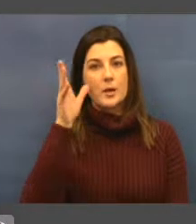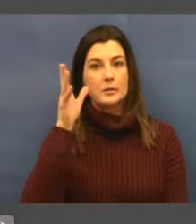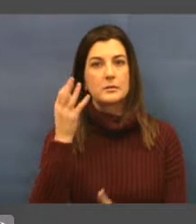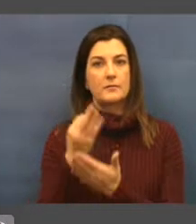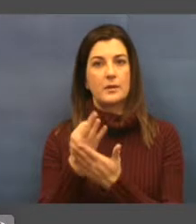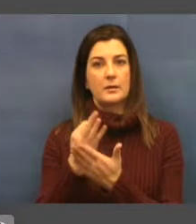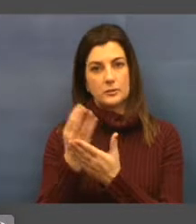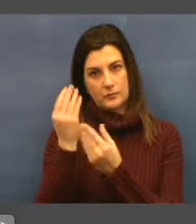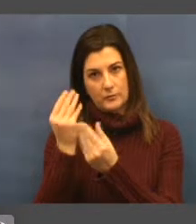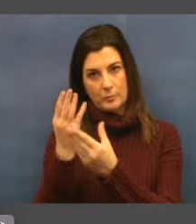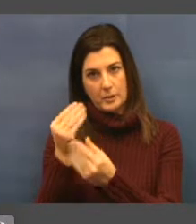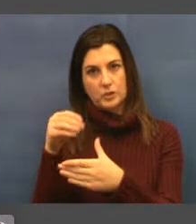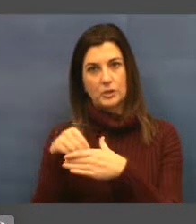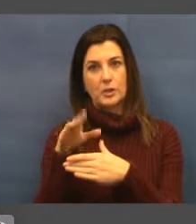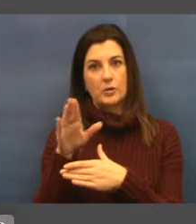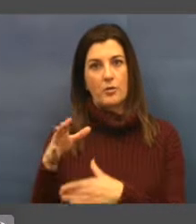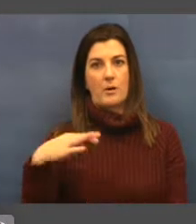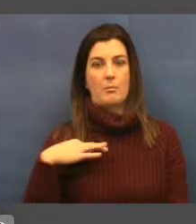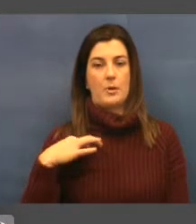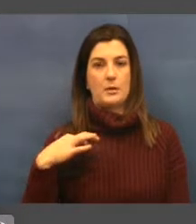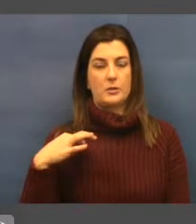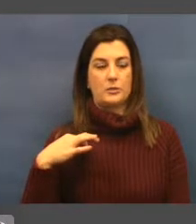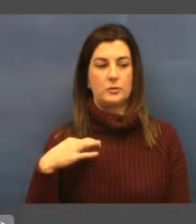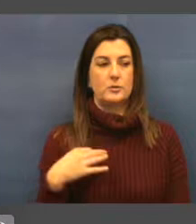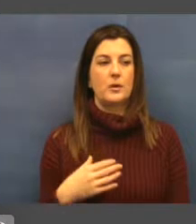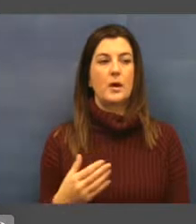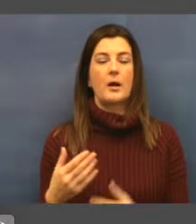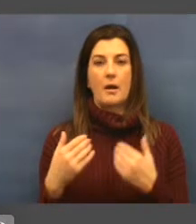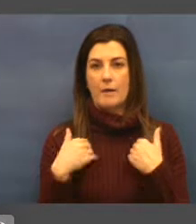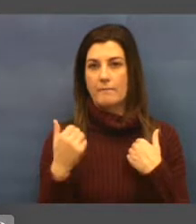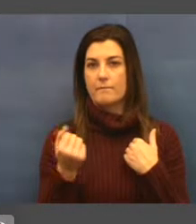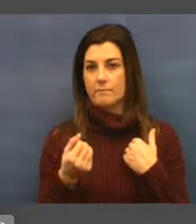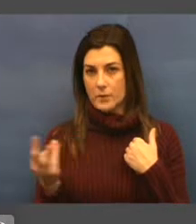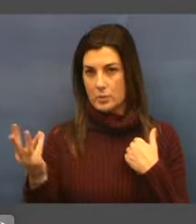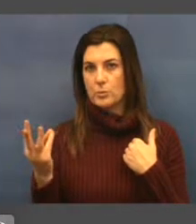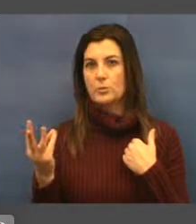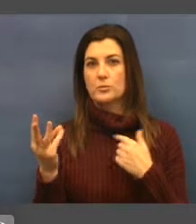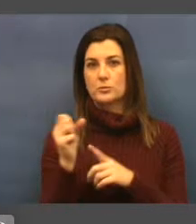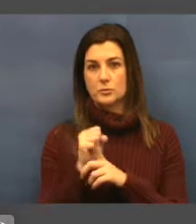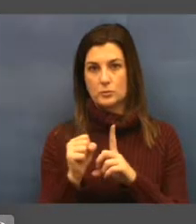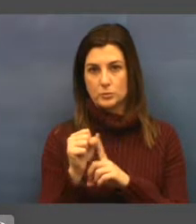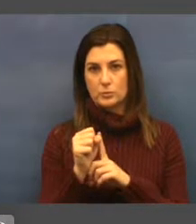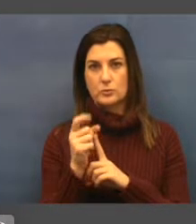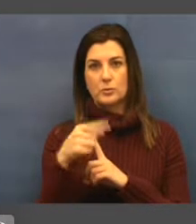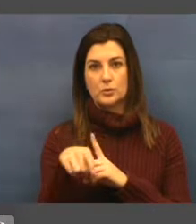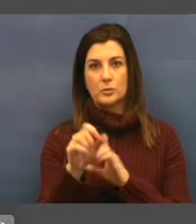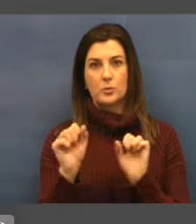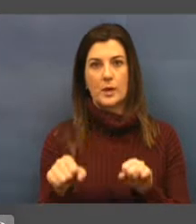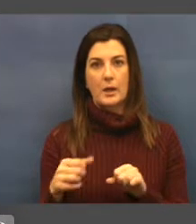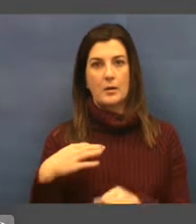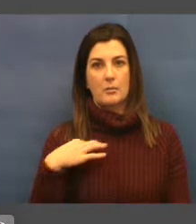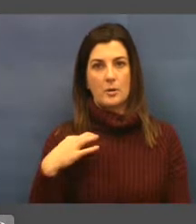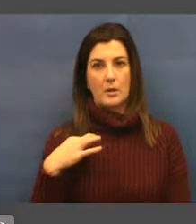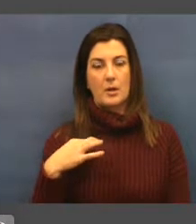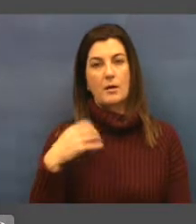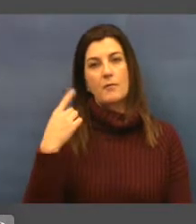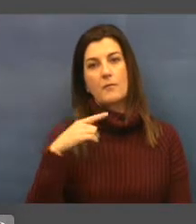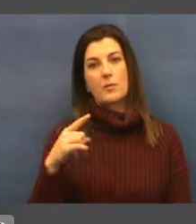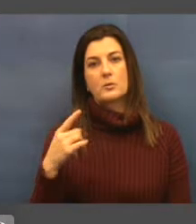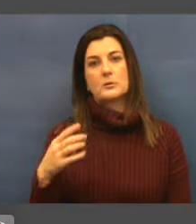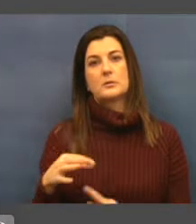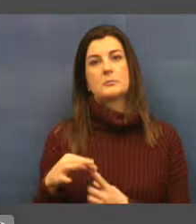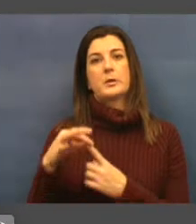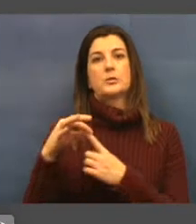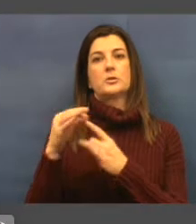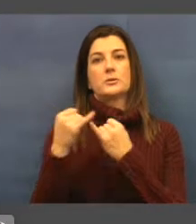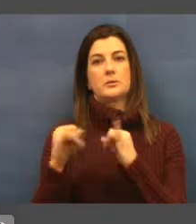financial information in your application. There are a few circumstances under which you can apply for special independent